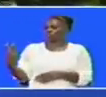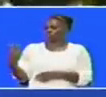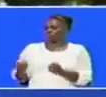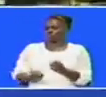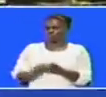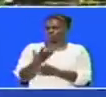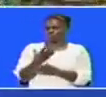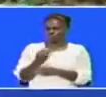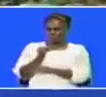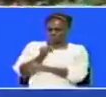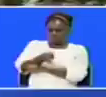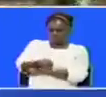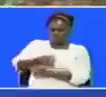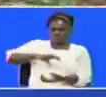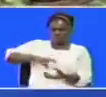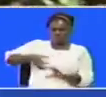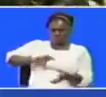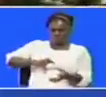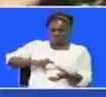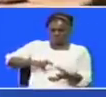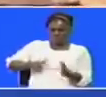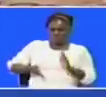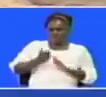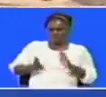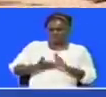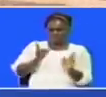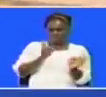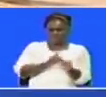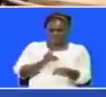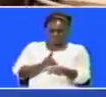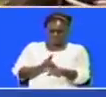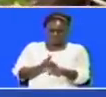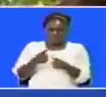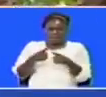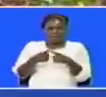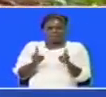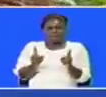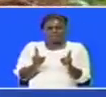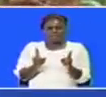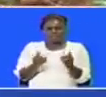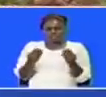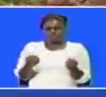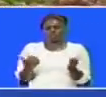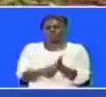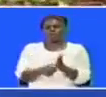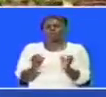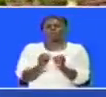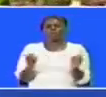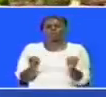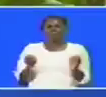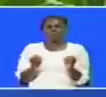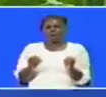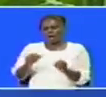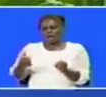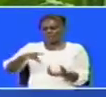developed renal complications and had to undergo an emergency dialysis. But it did not solve the problem, and after several